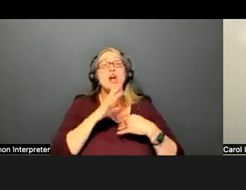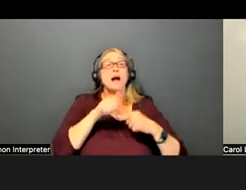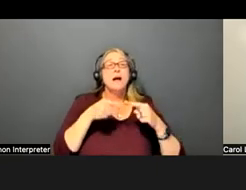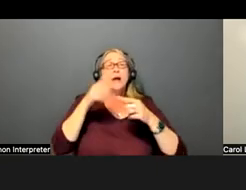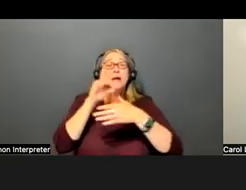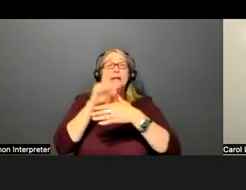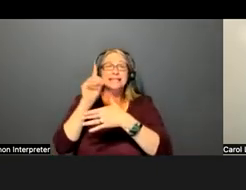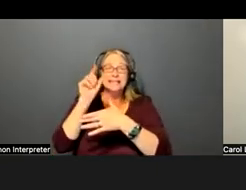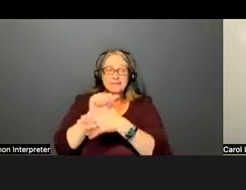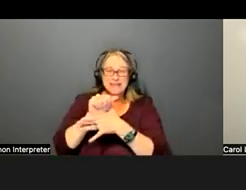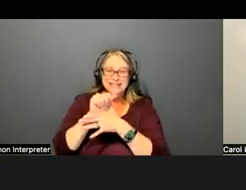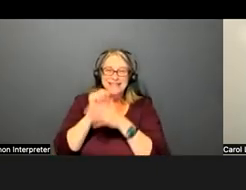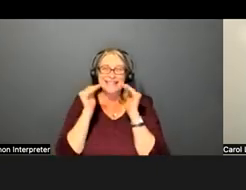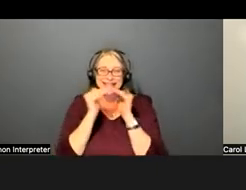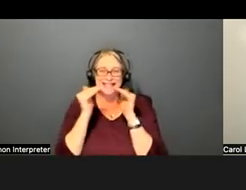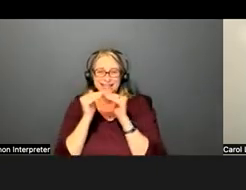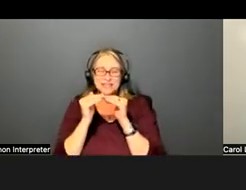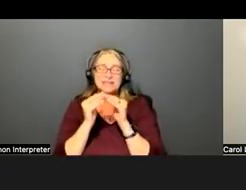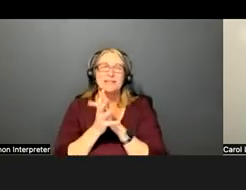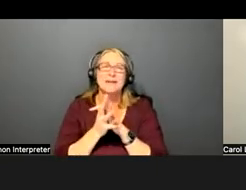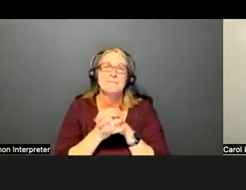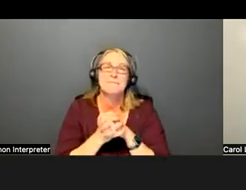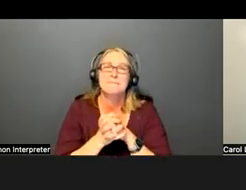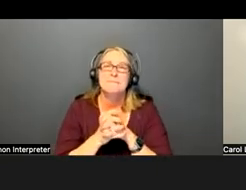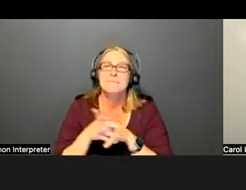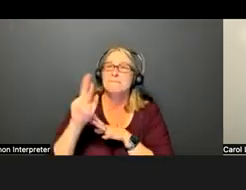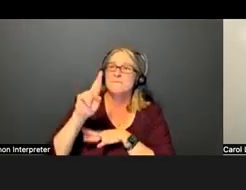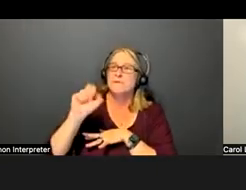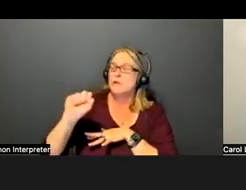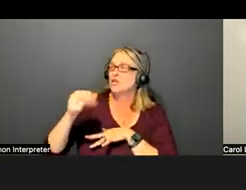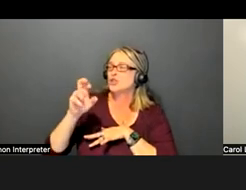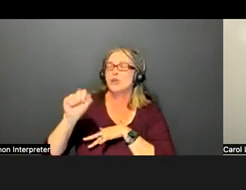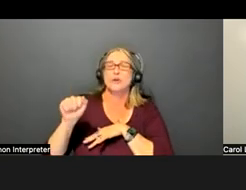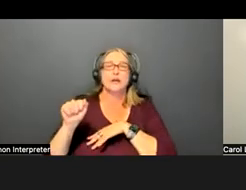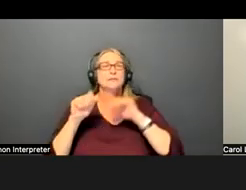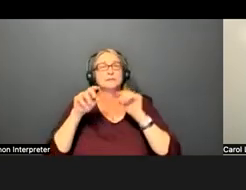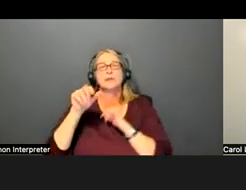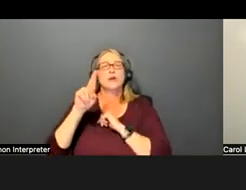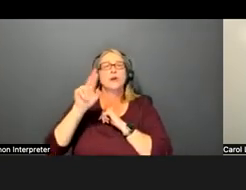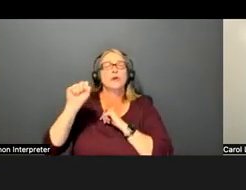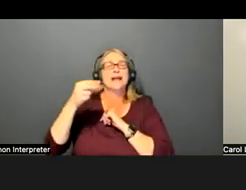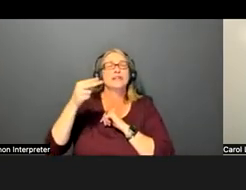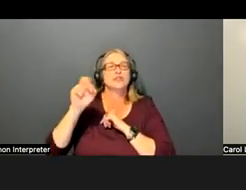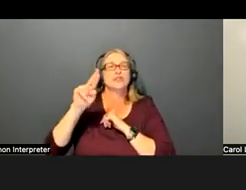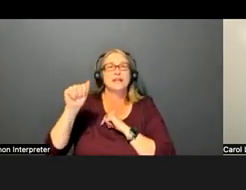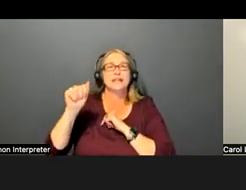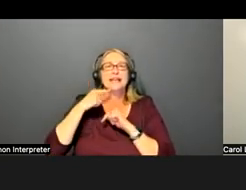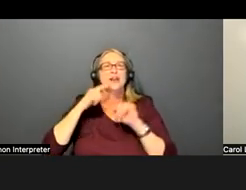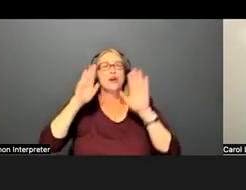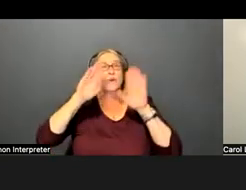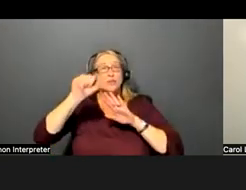disability justice. So Rashira did a great job of